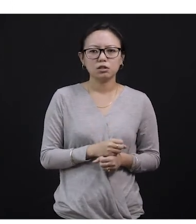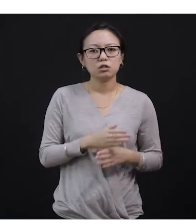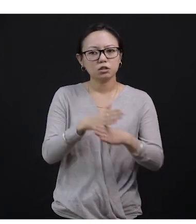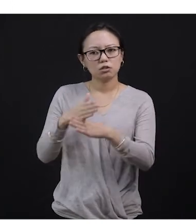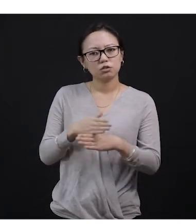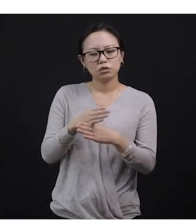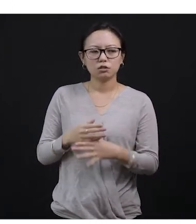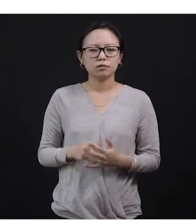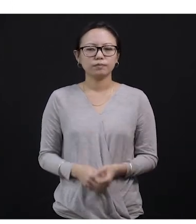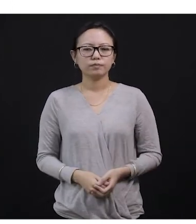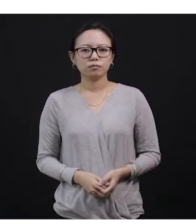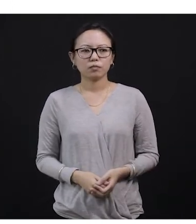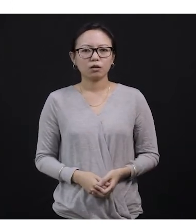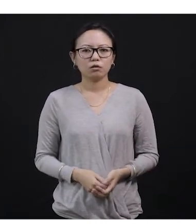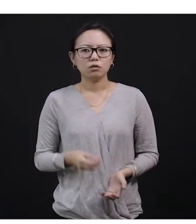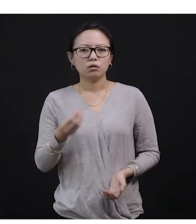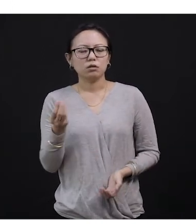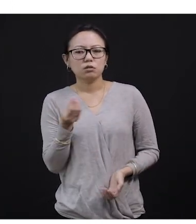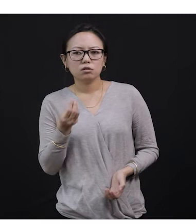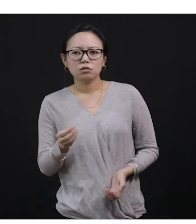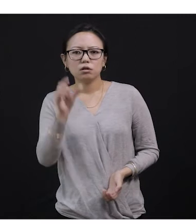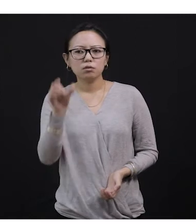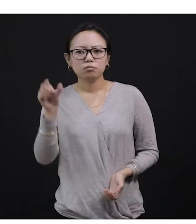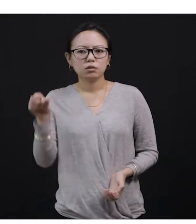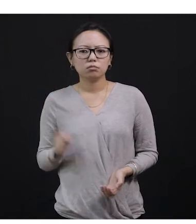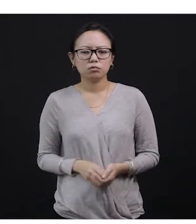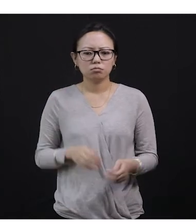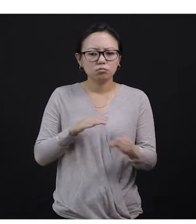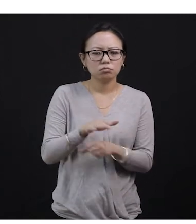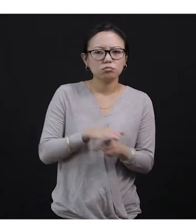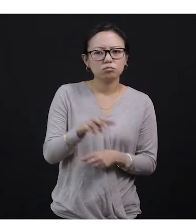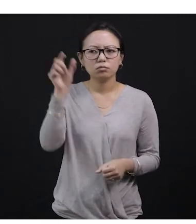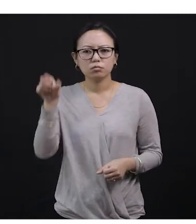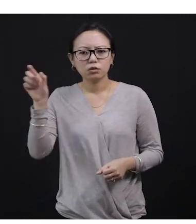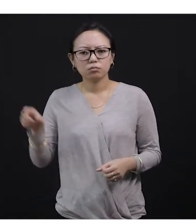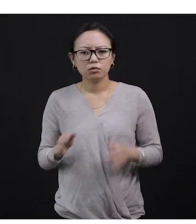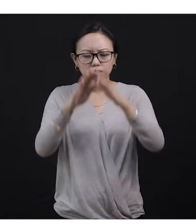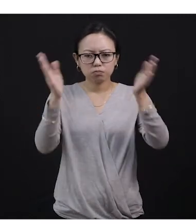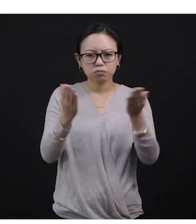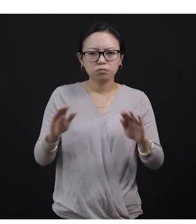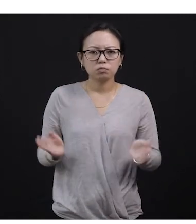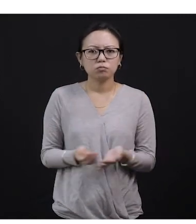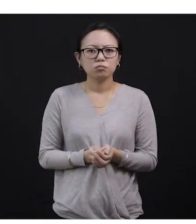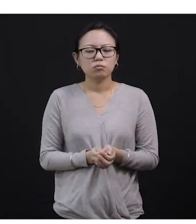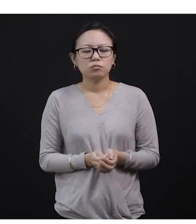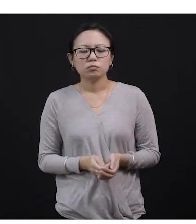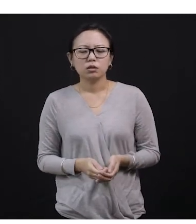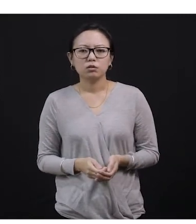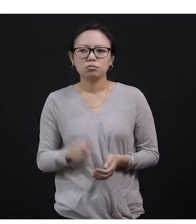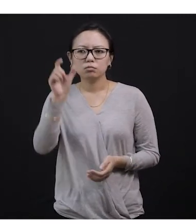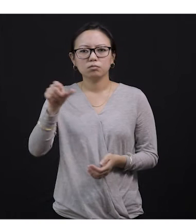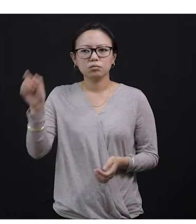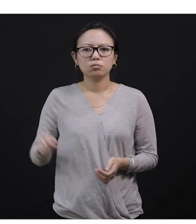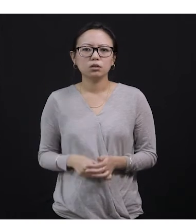free services, especially like carpenters, okay, and artisans. Sometimes they can't pay the